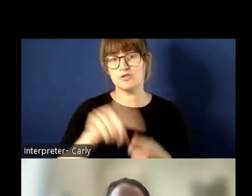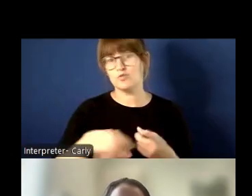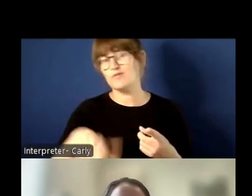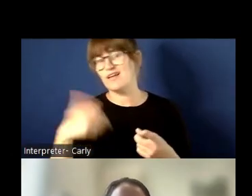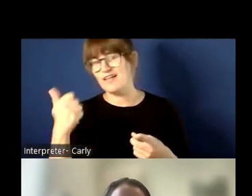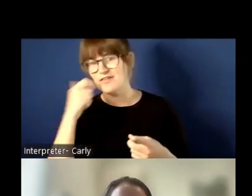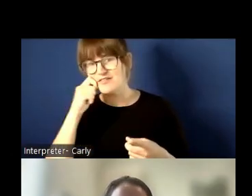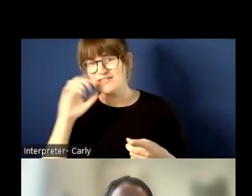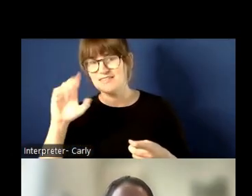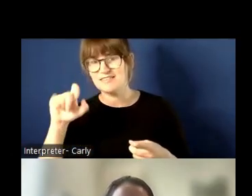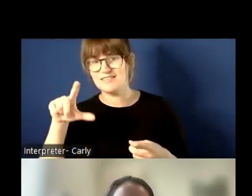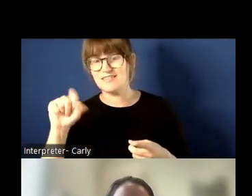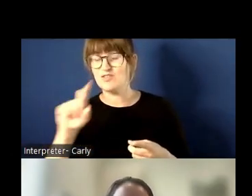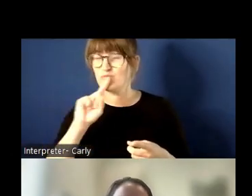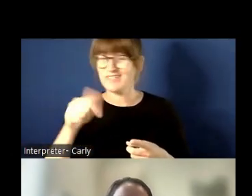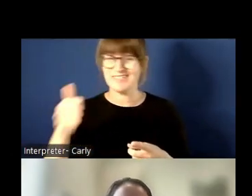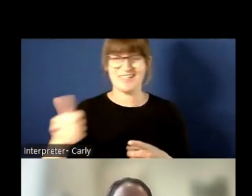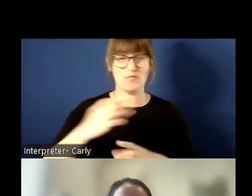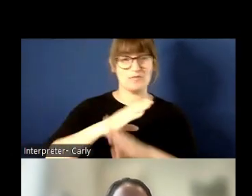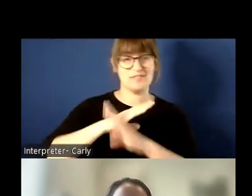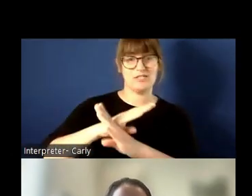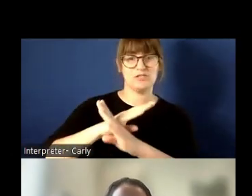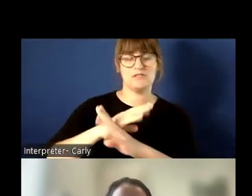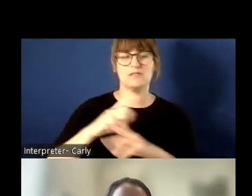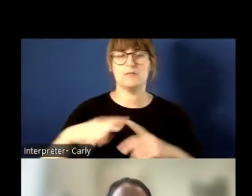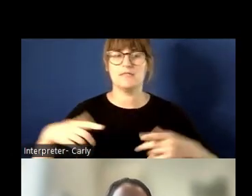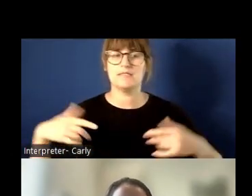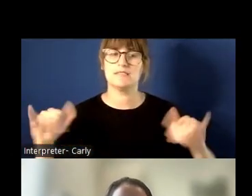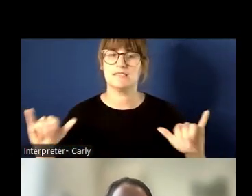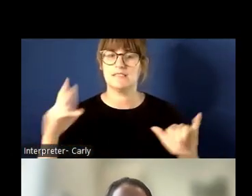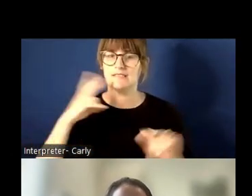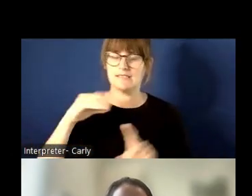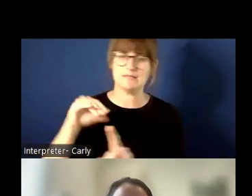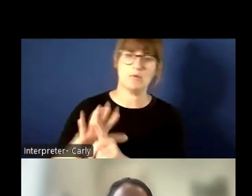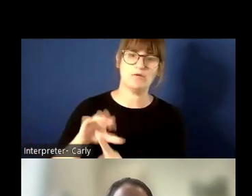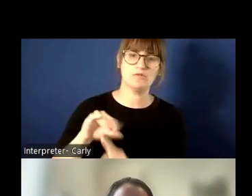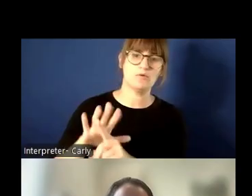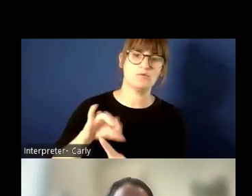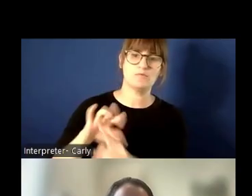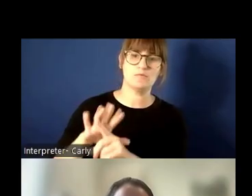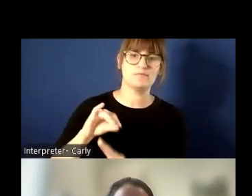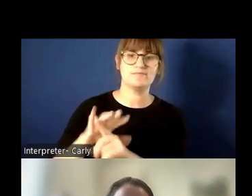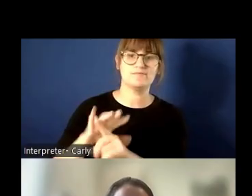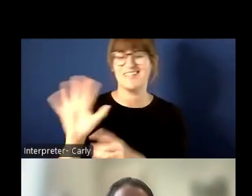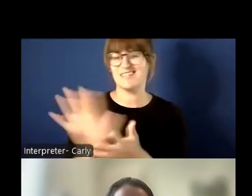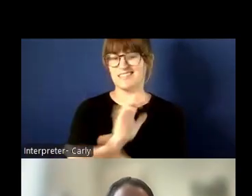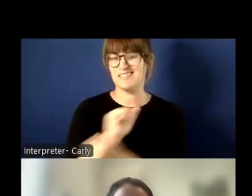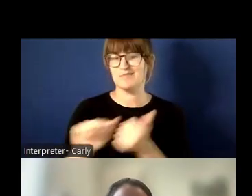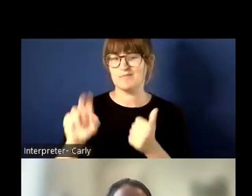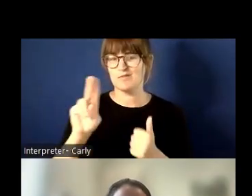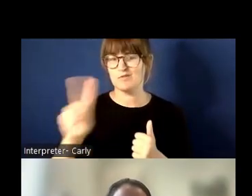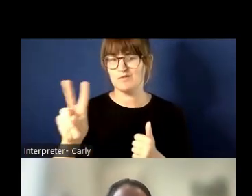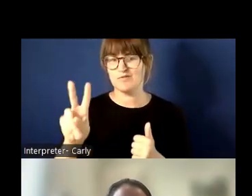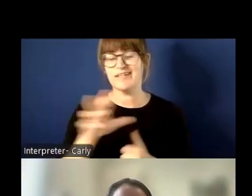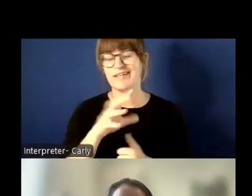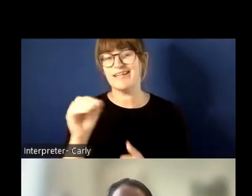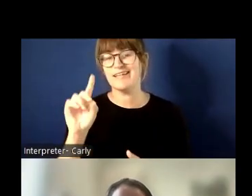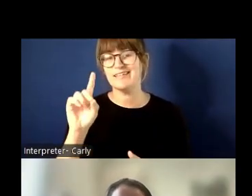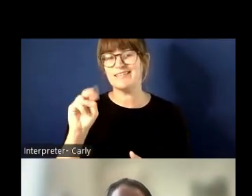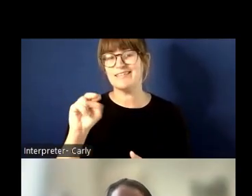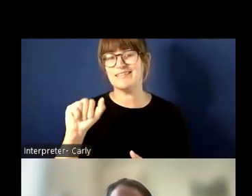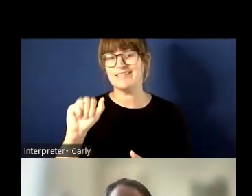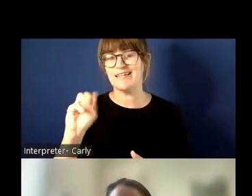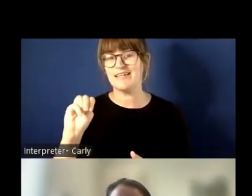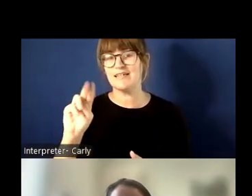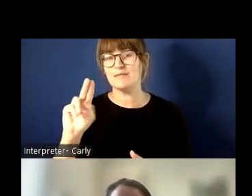as a photoprotection mechanism, but you are still getting that sun exposure, that UV damage, and those DNA mutations. So you don't need